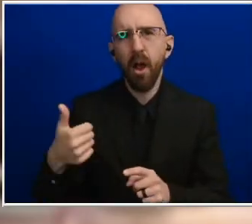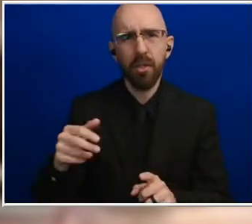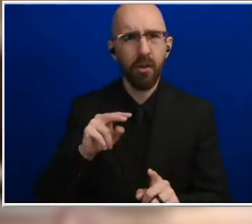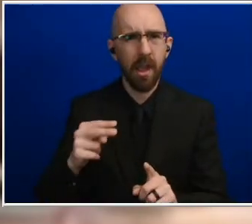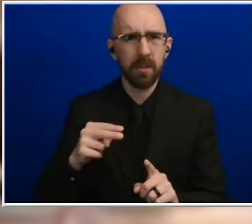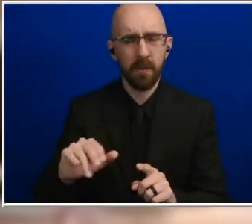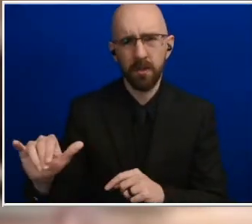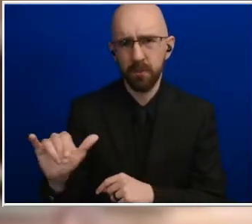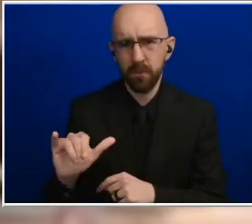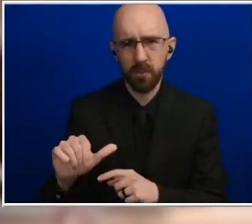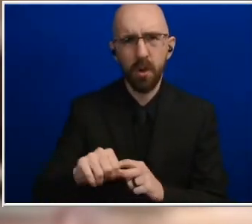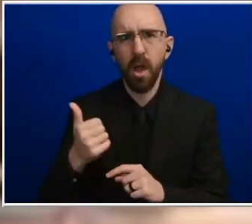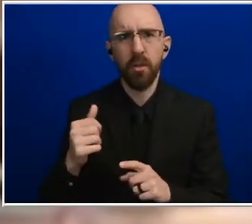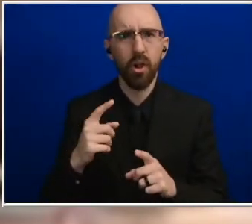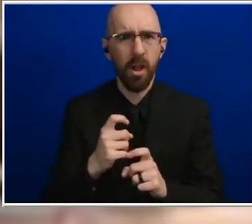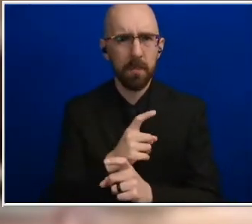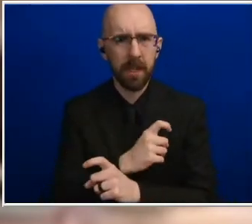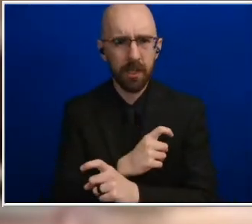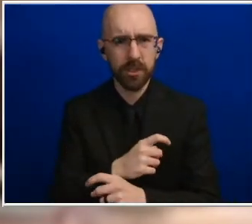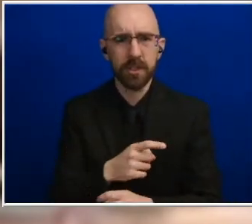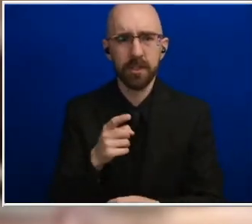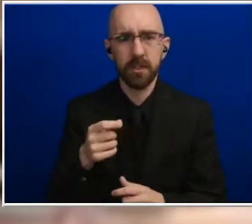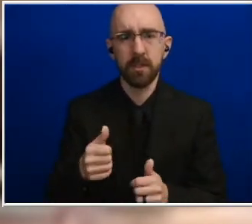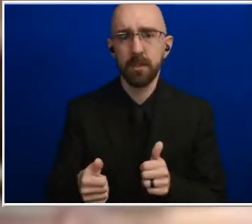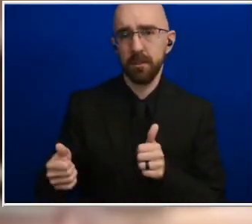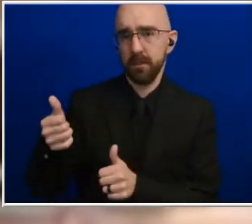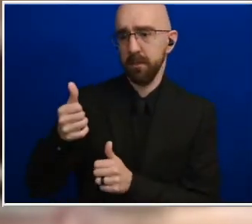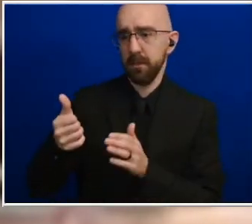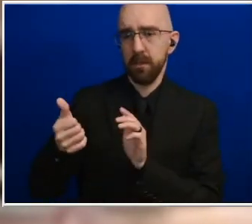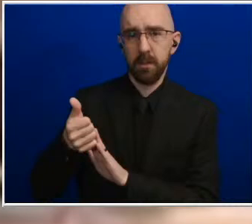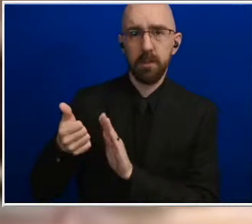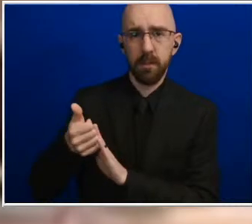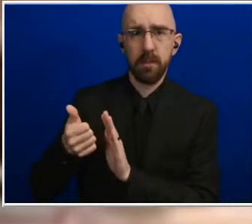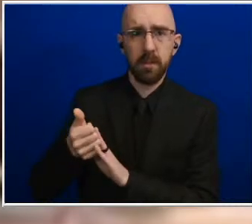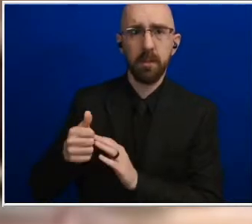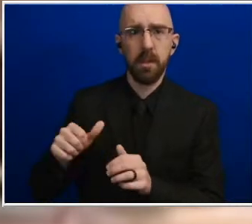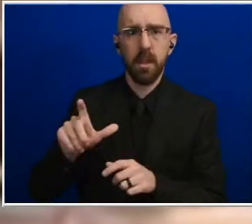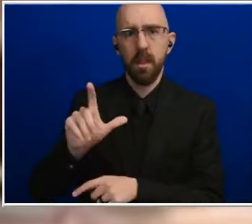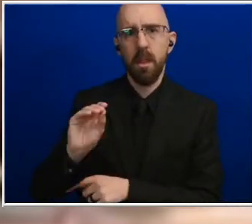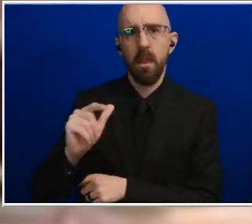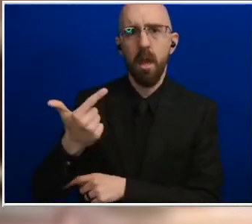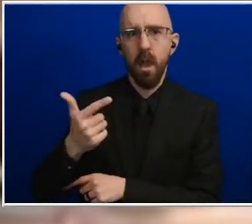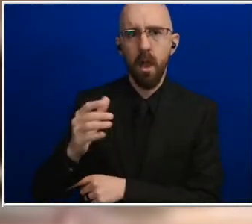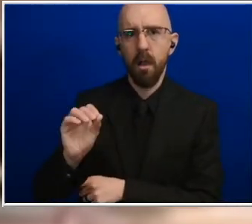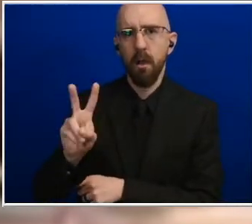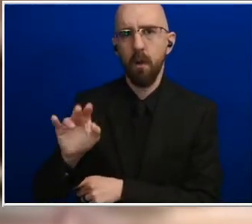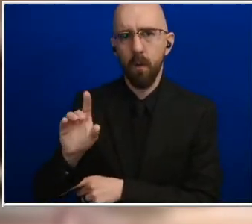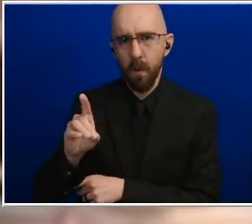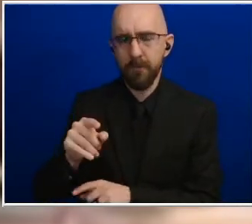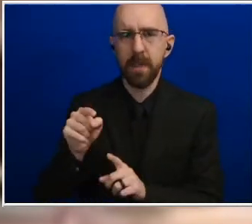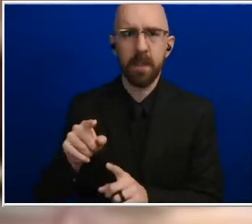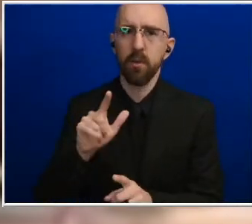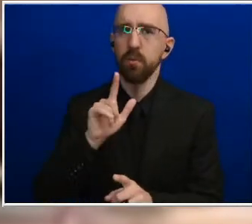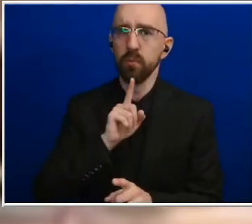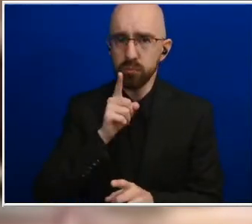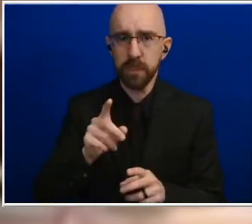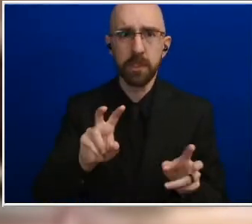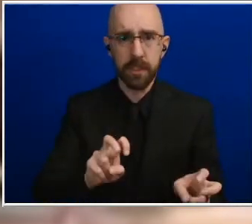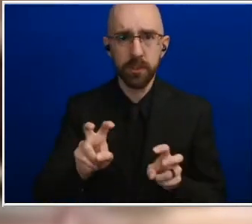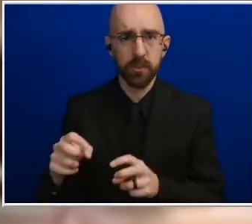other complications, and chief among them is long COVID. Long COVID is a real issue,